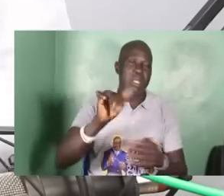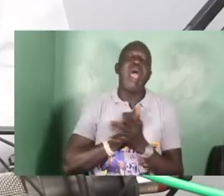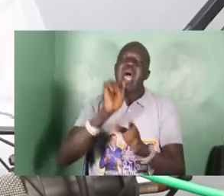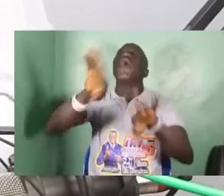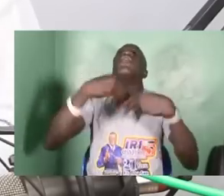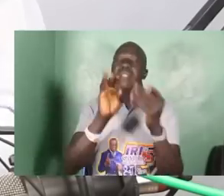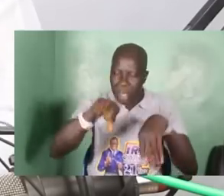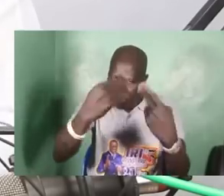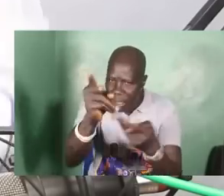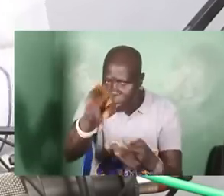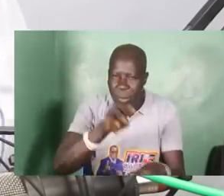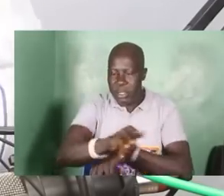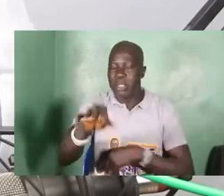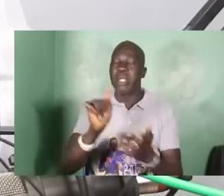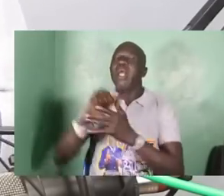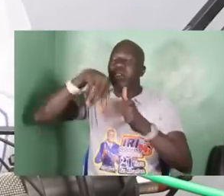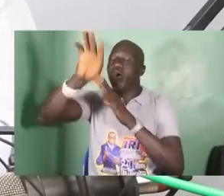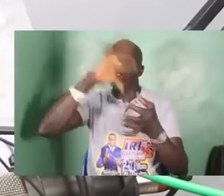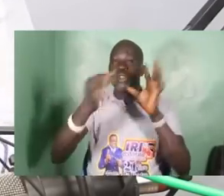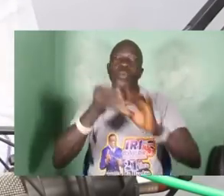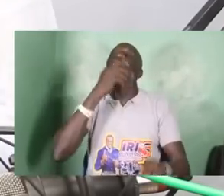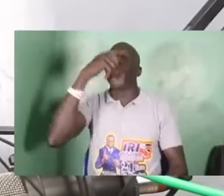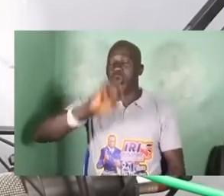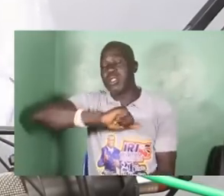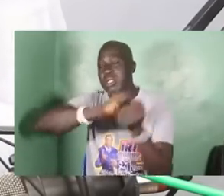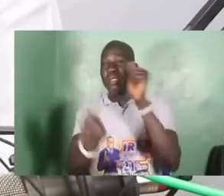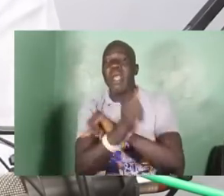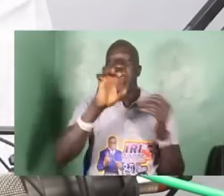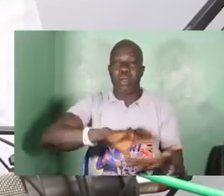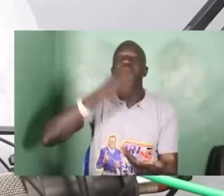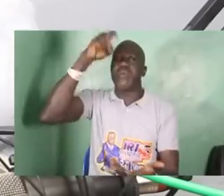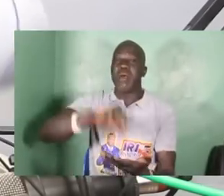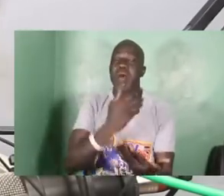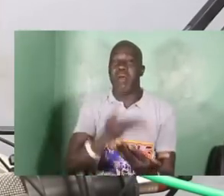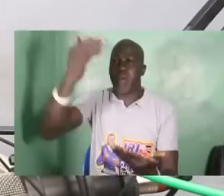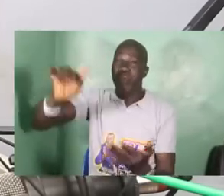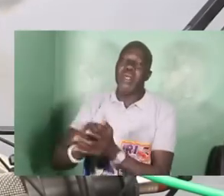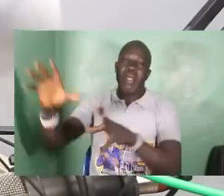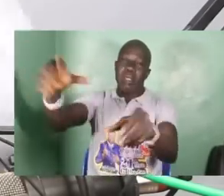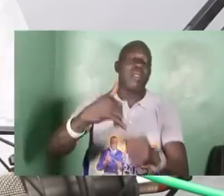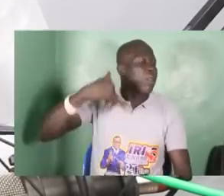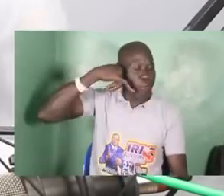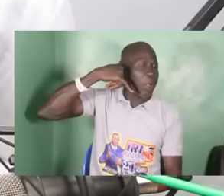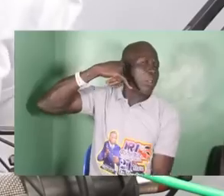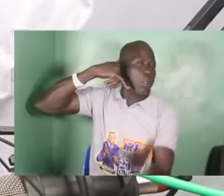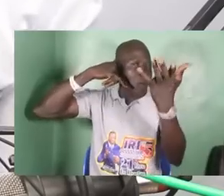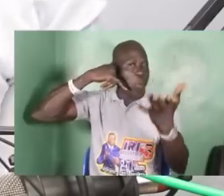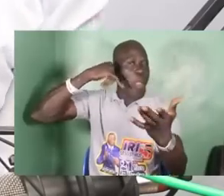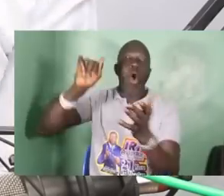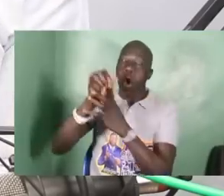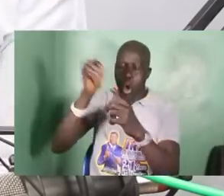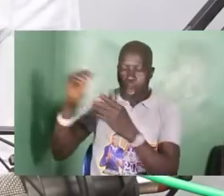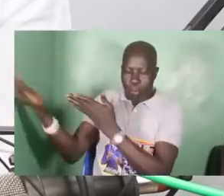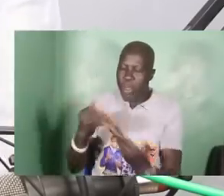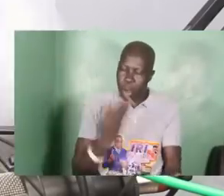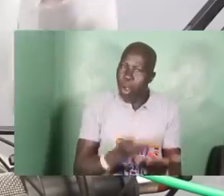Man, they say. And I will deliver the message. Time when you are there, your story must change. You are not a bad man. I will not prepare. I'm moving for you. Bring out your